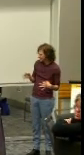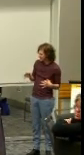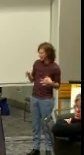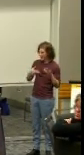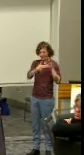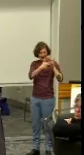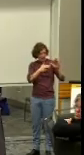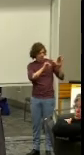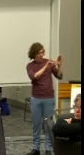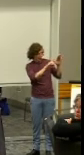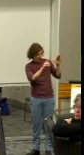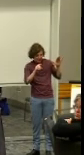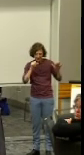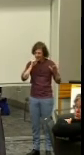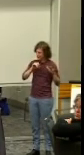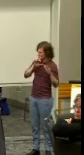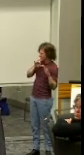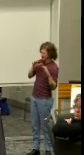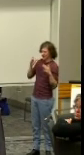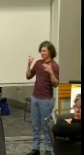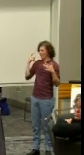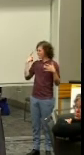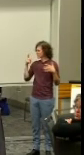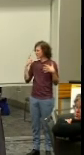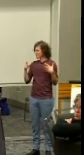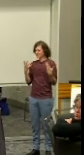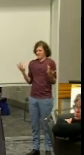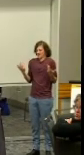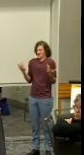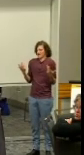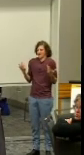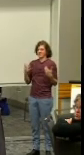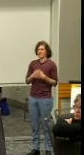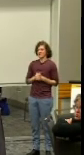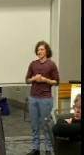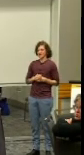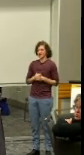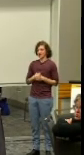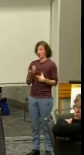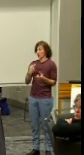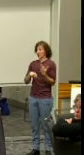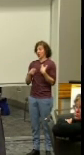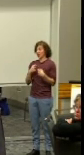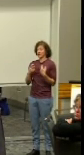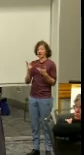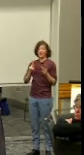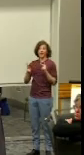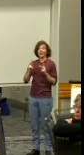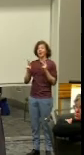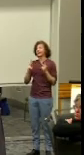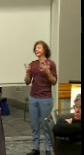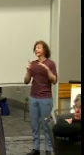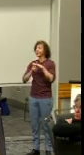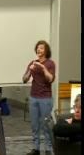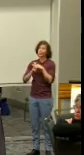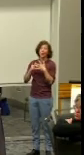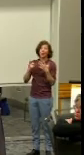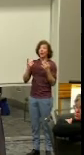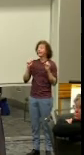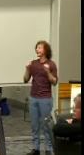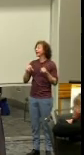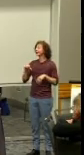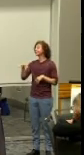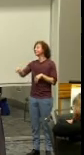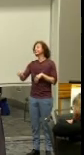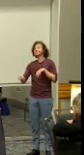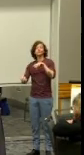senior, and why you would choose to do that versus whoever comes along could take what